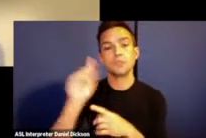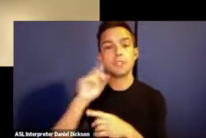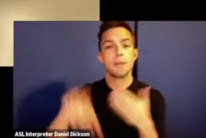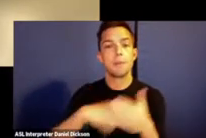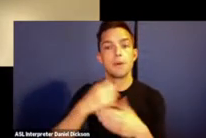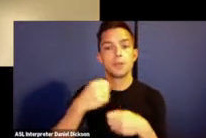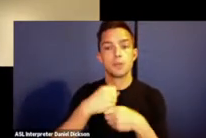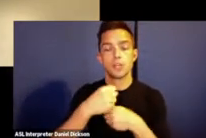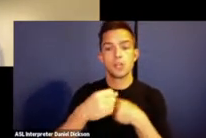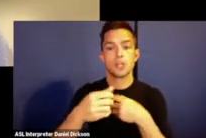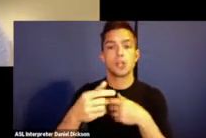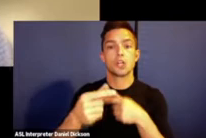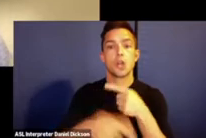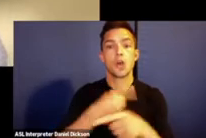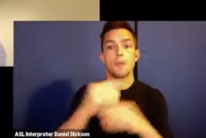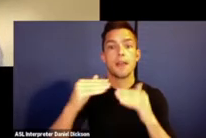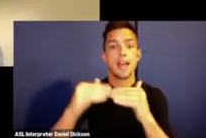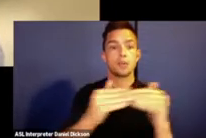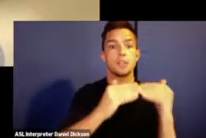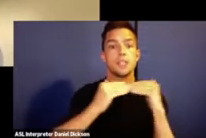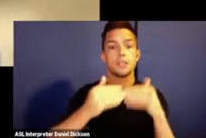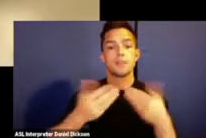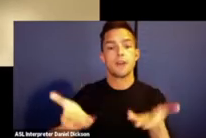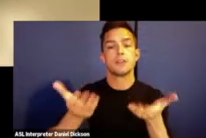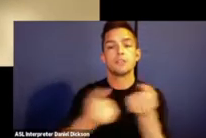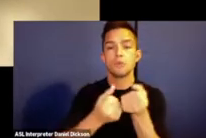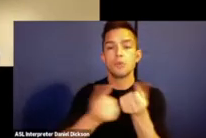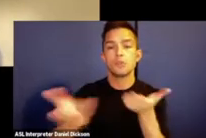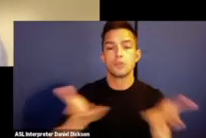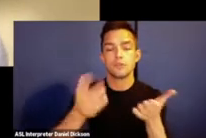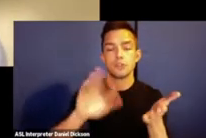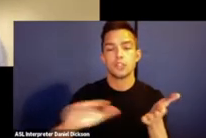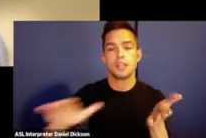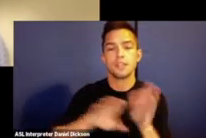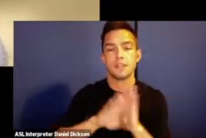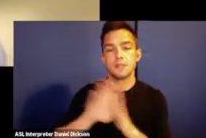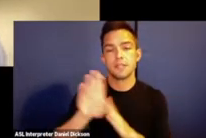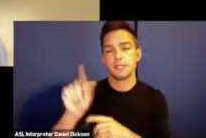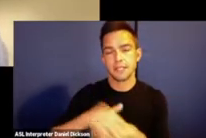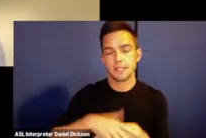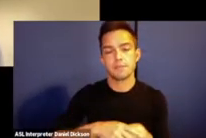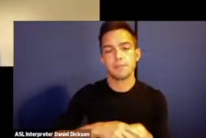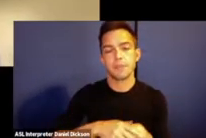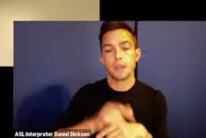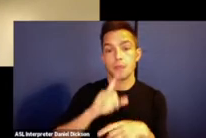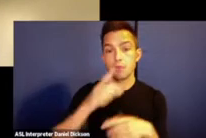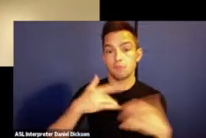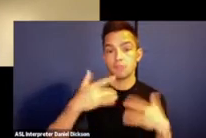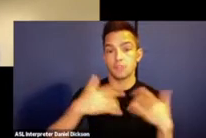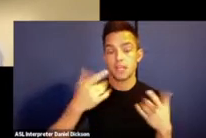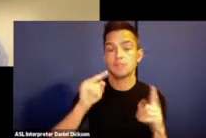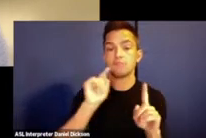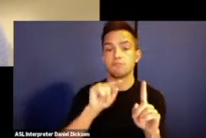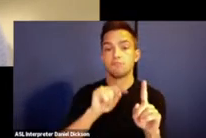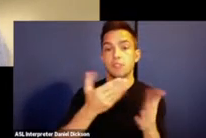creating global equity in supports and services for childhood developmental disability. And I'm really excited about the